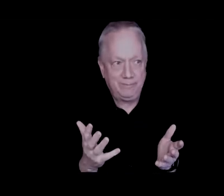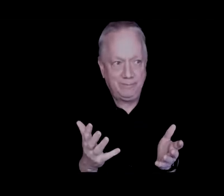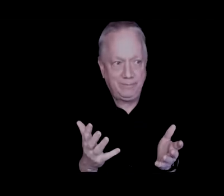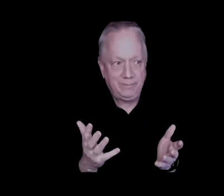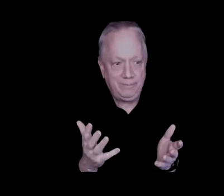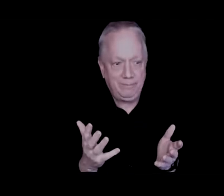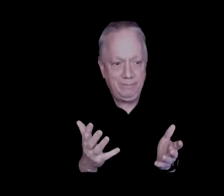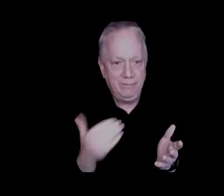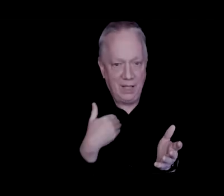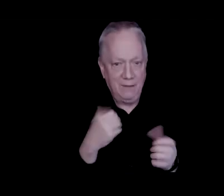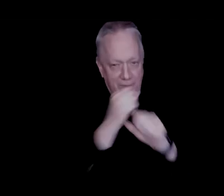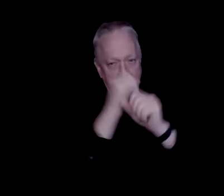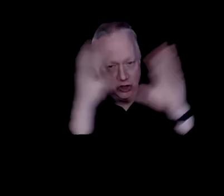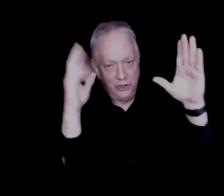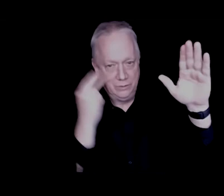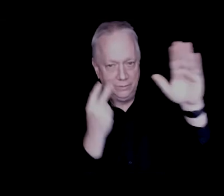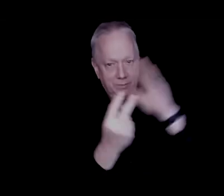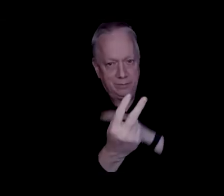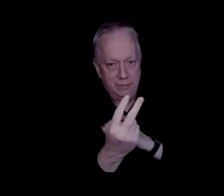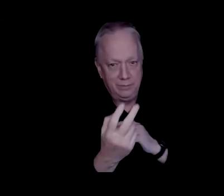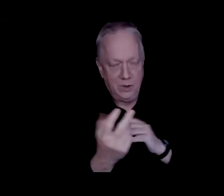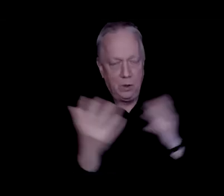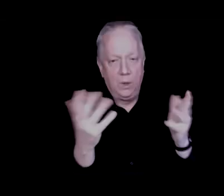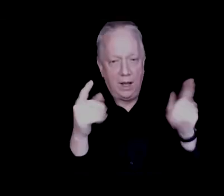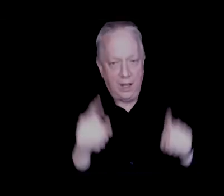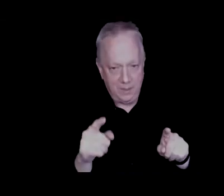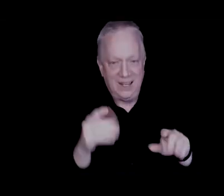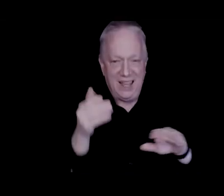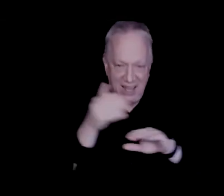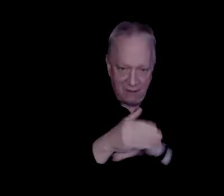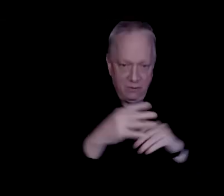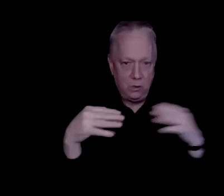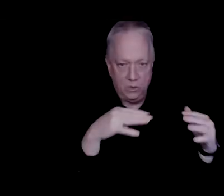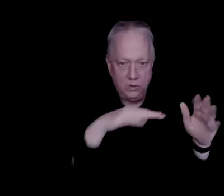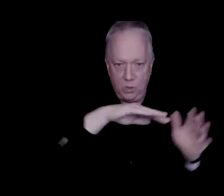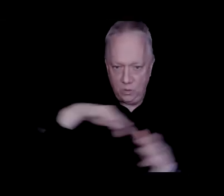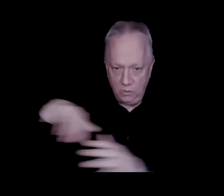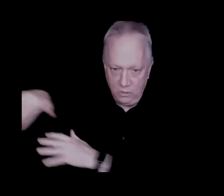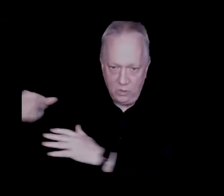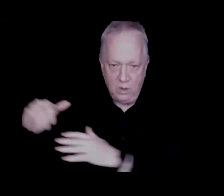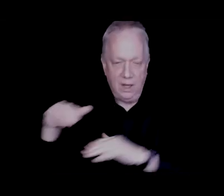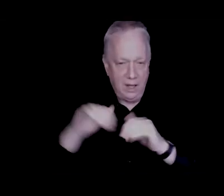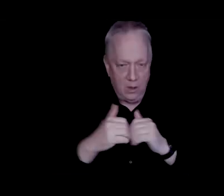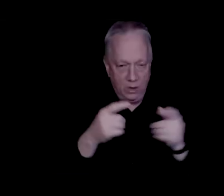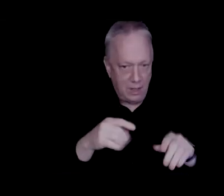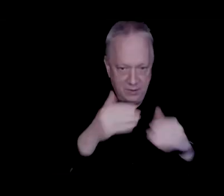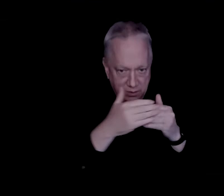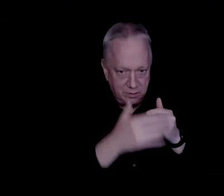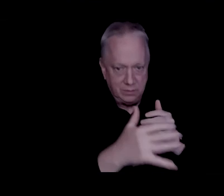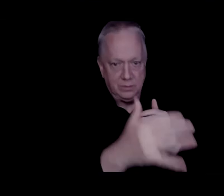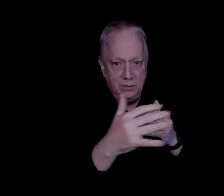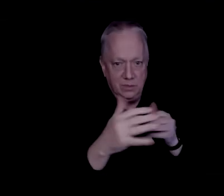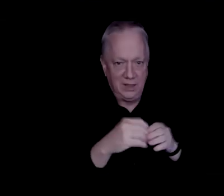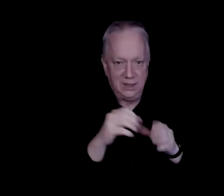it's a way to have a vision of what happened after the war. You see, what happened after Daesh in